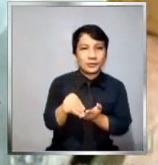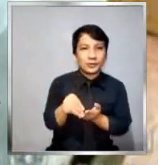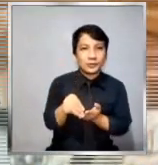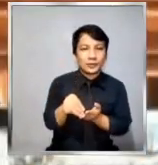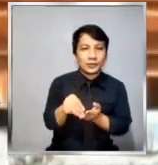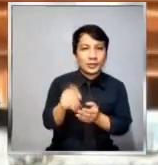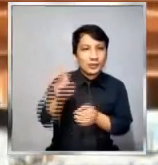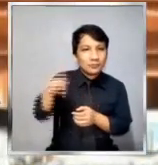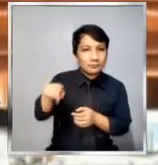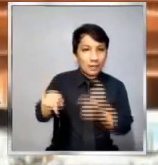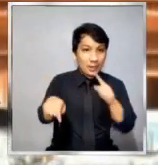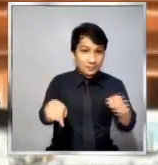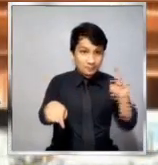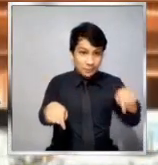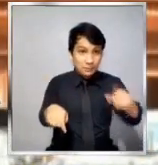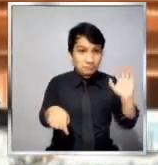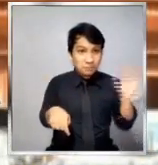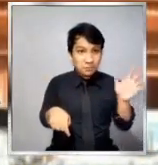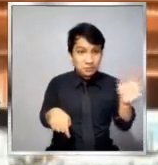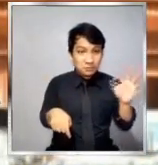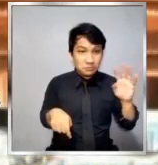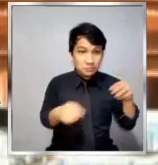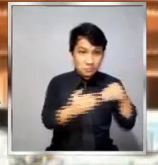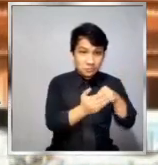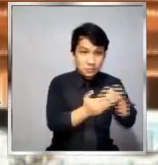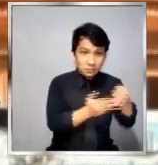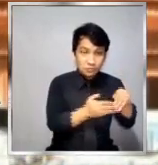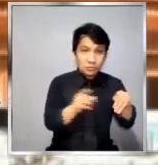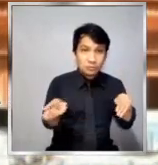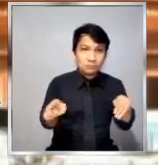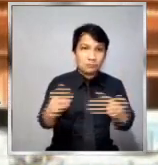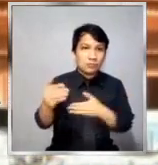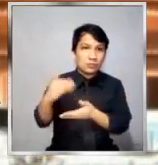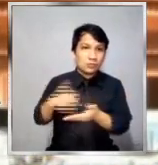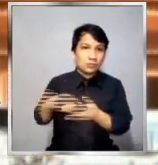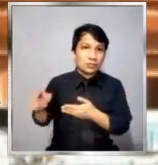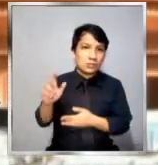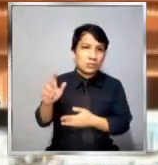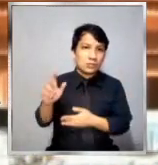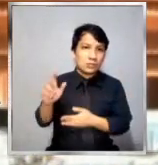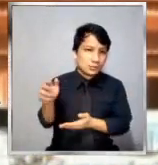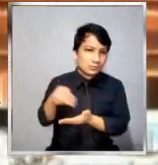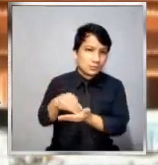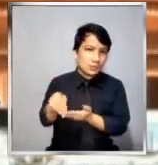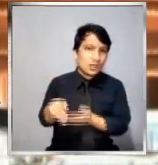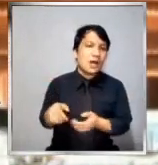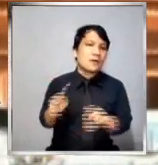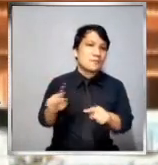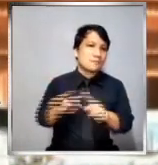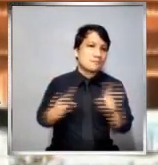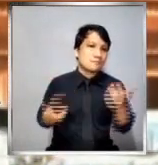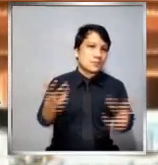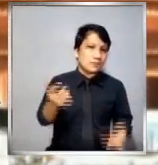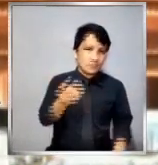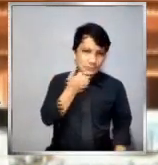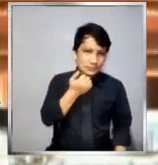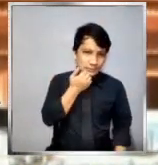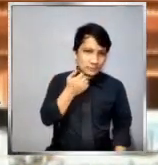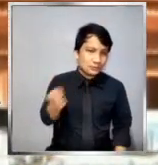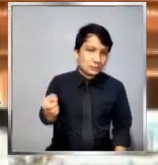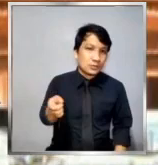million, dive mo ng 30. Something must be terribly wrong there. That's why you have a project